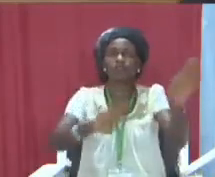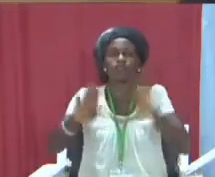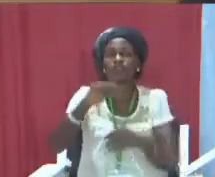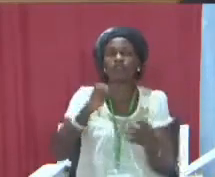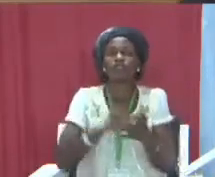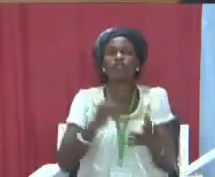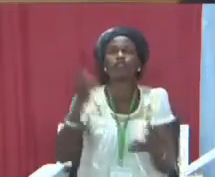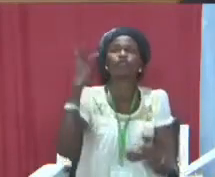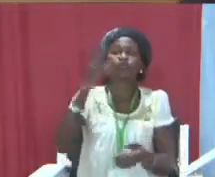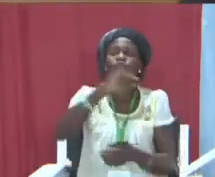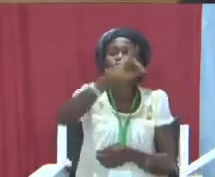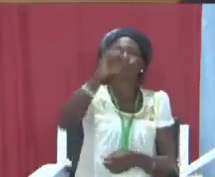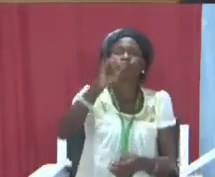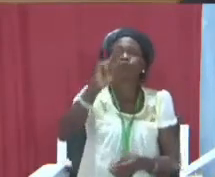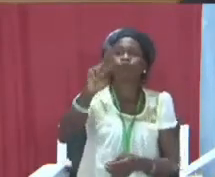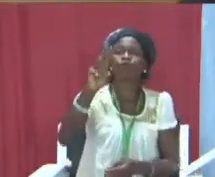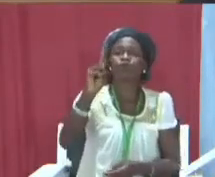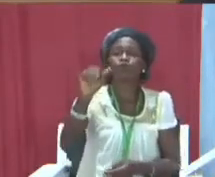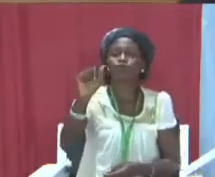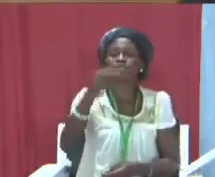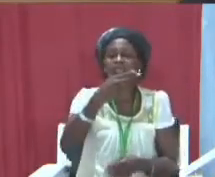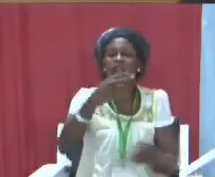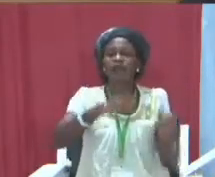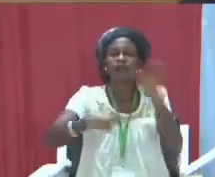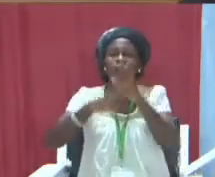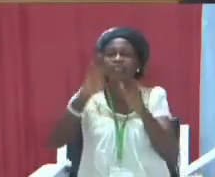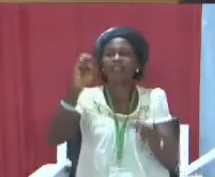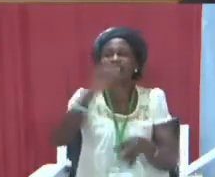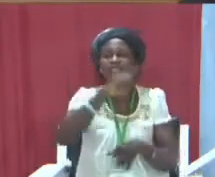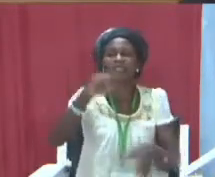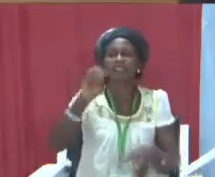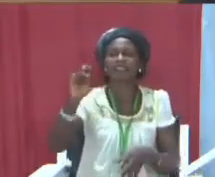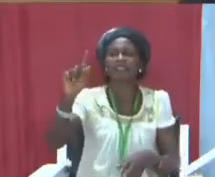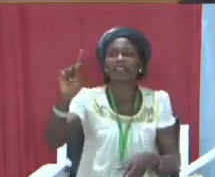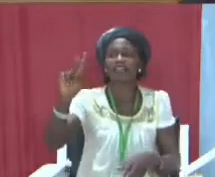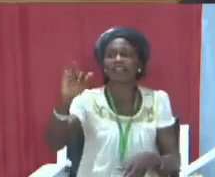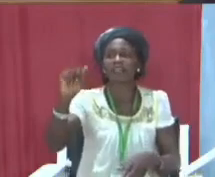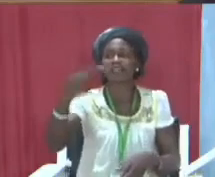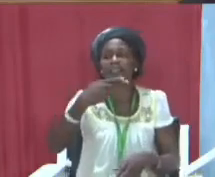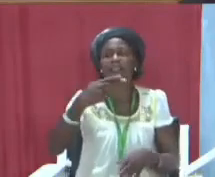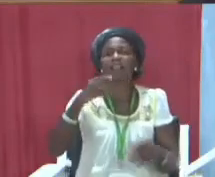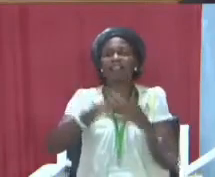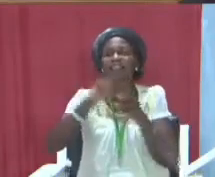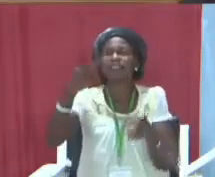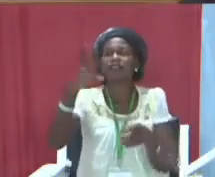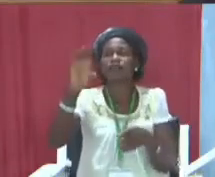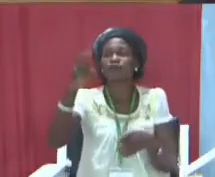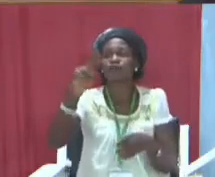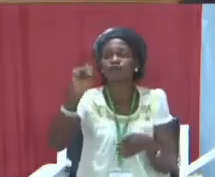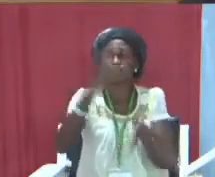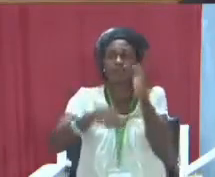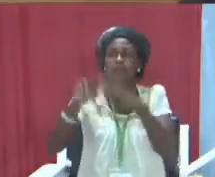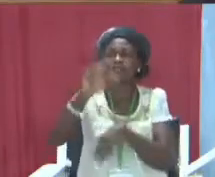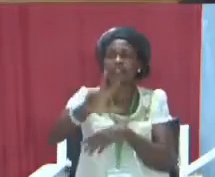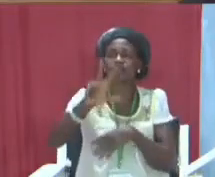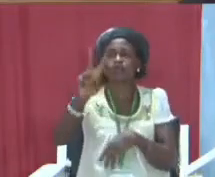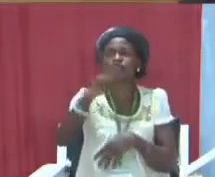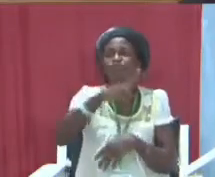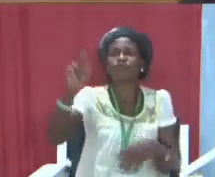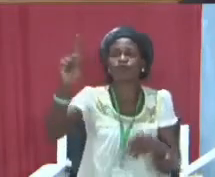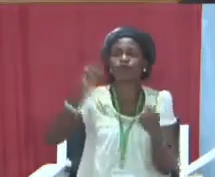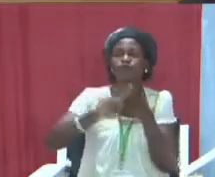It was Judah under Hezekiah. In 2 Chronicles 32, verse 1 to